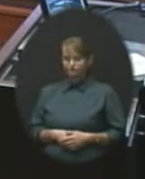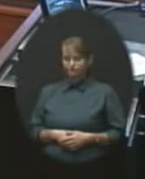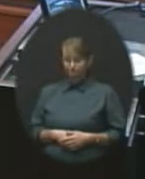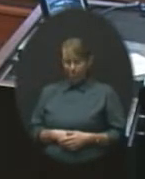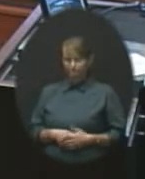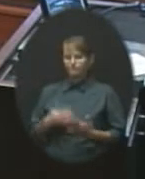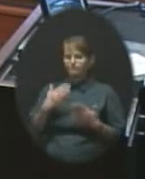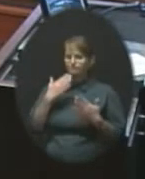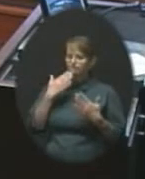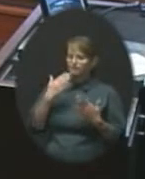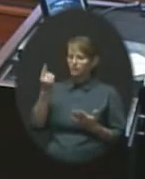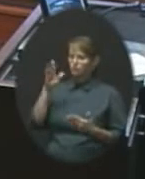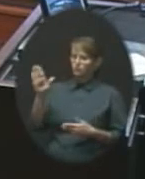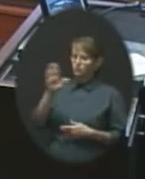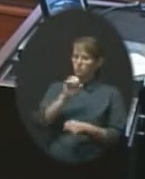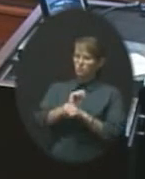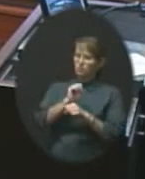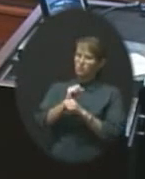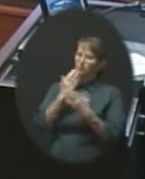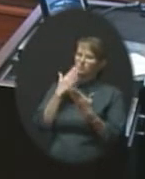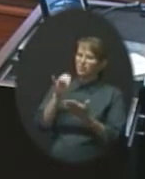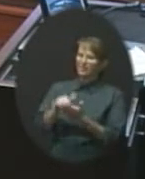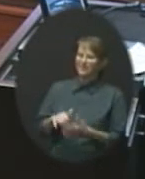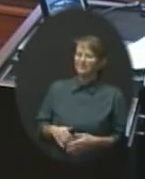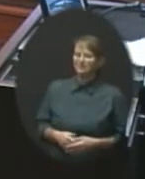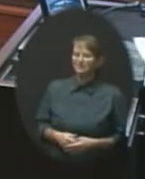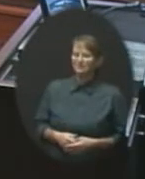Thank you for your work. We appreciate it.